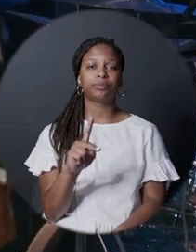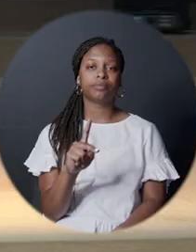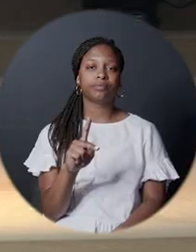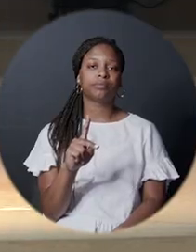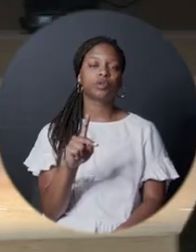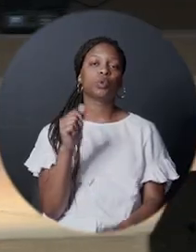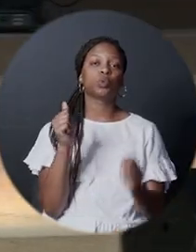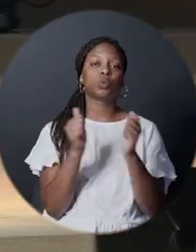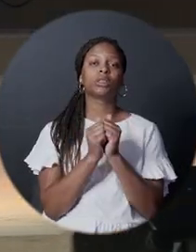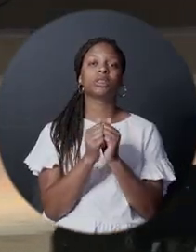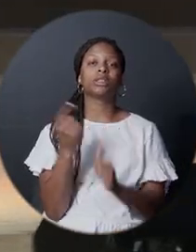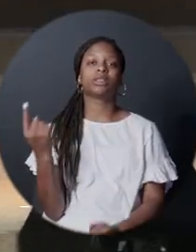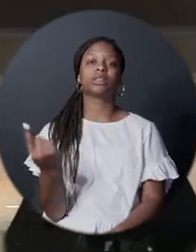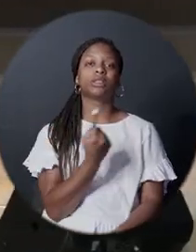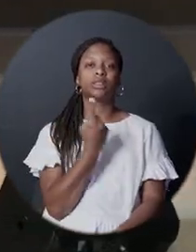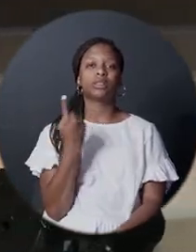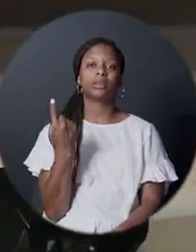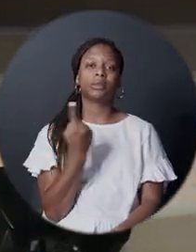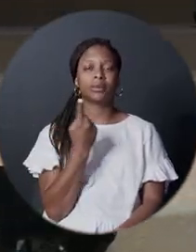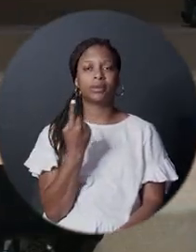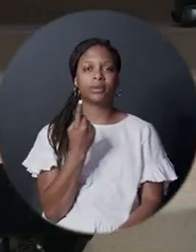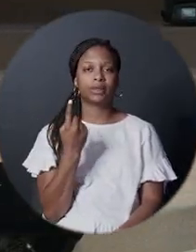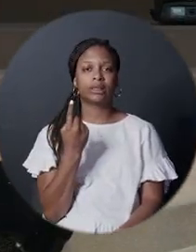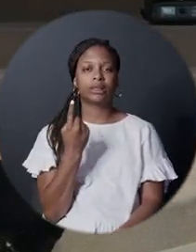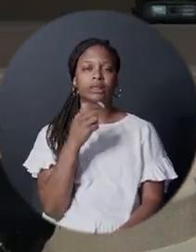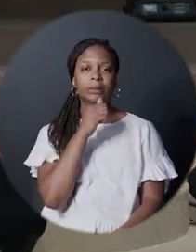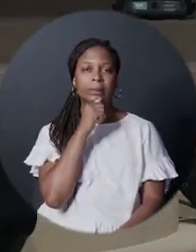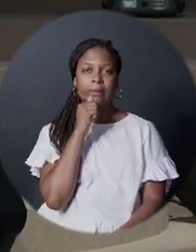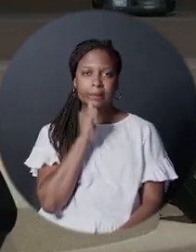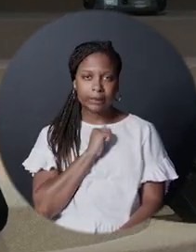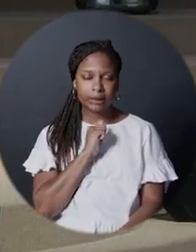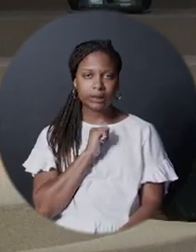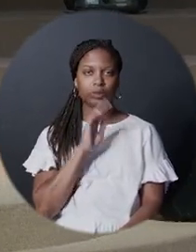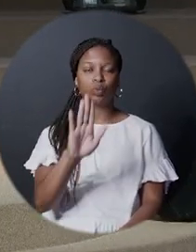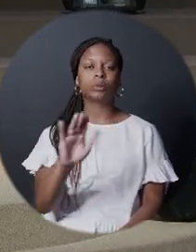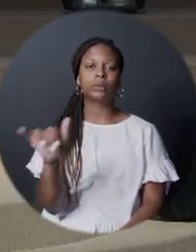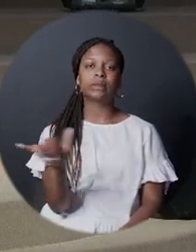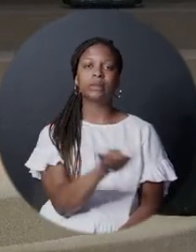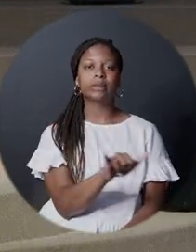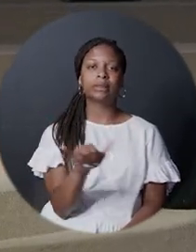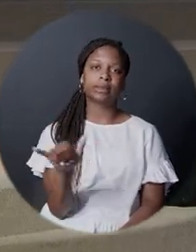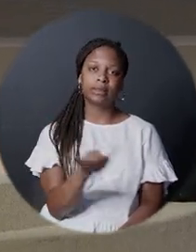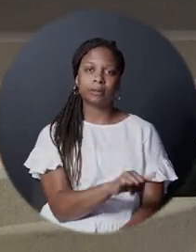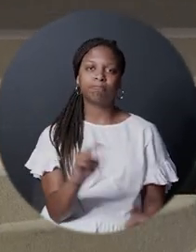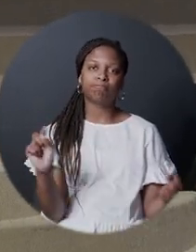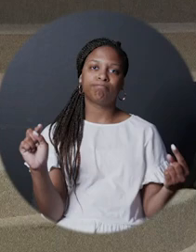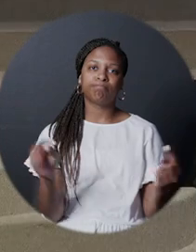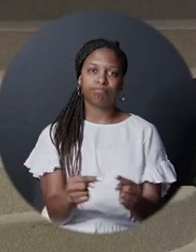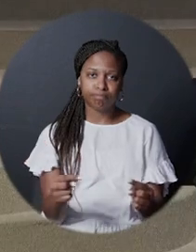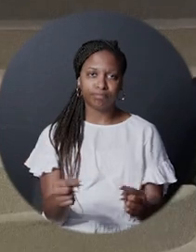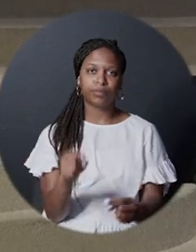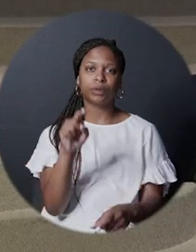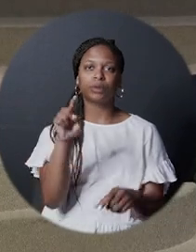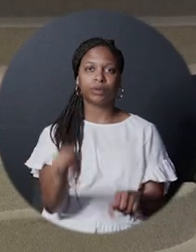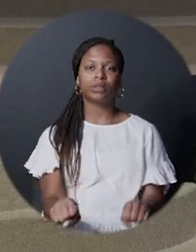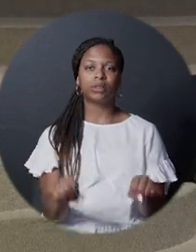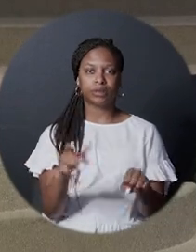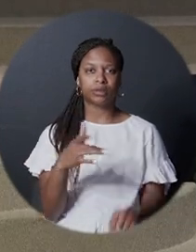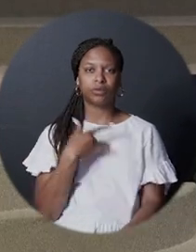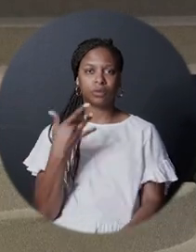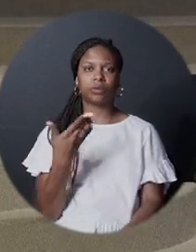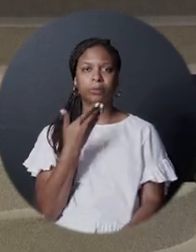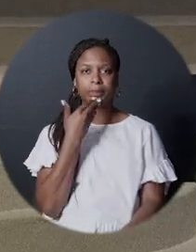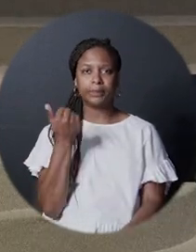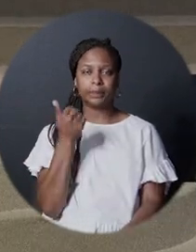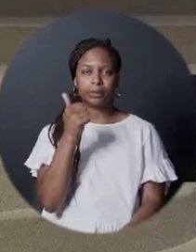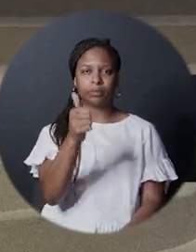You cannot be okay with somebody suffering your same pain